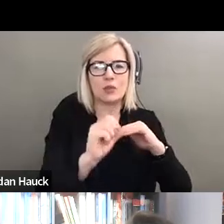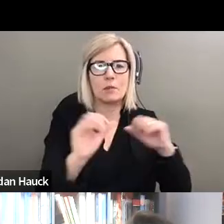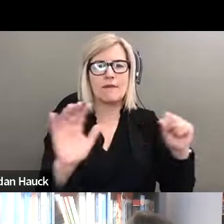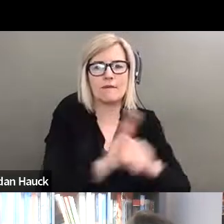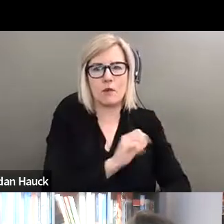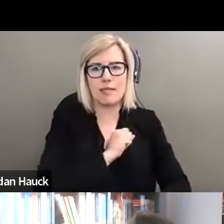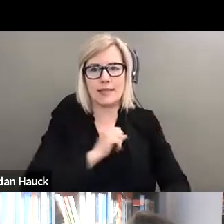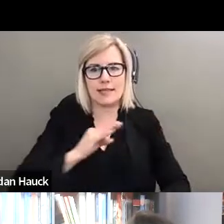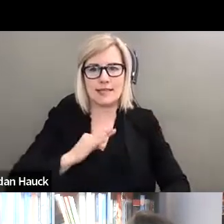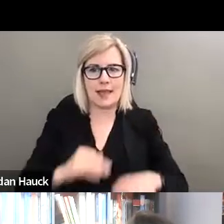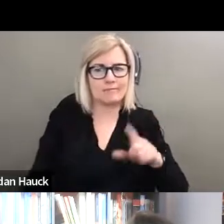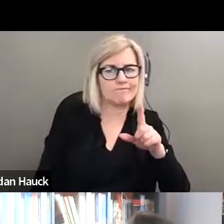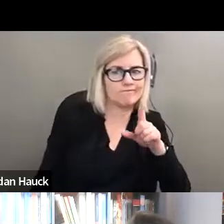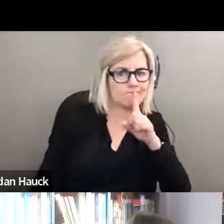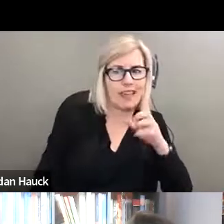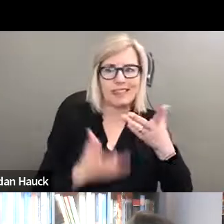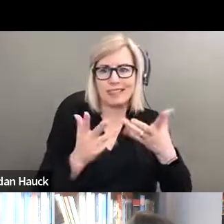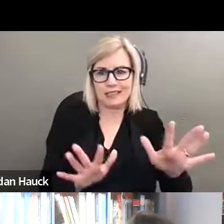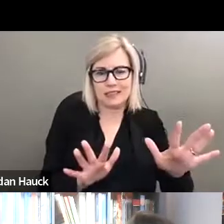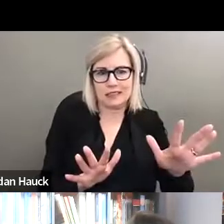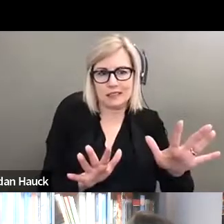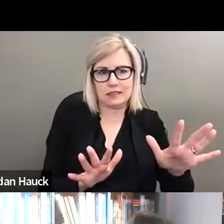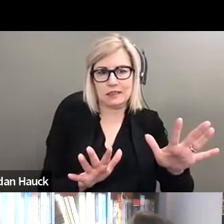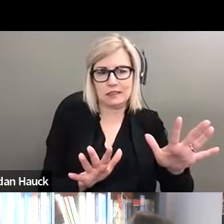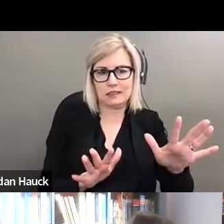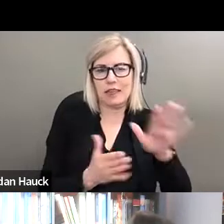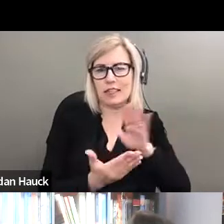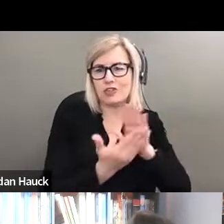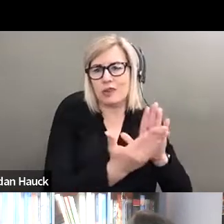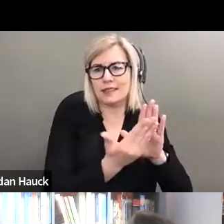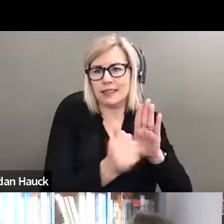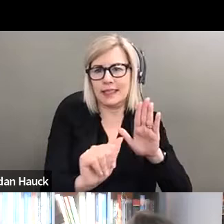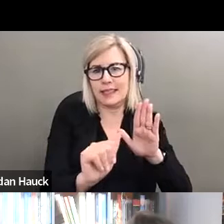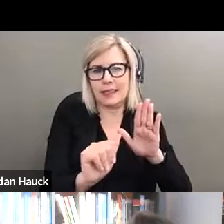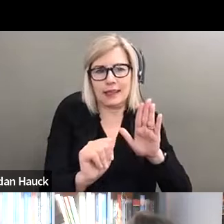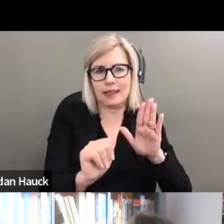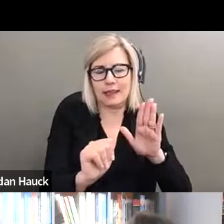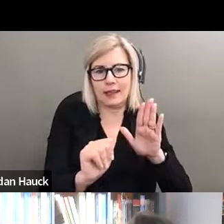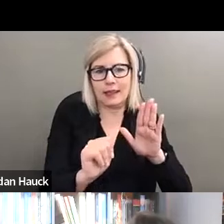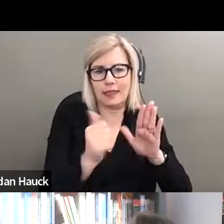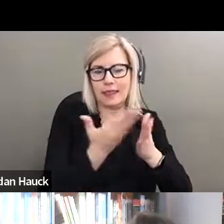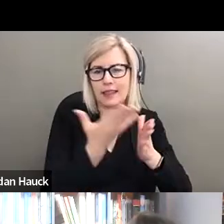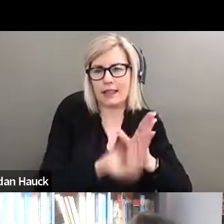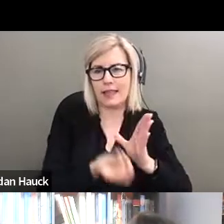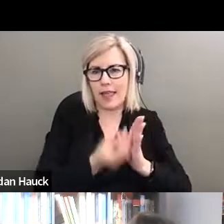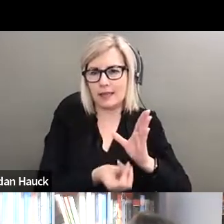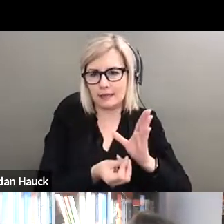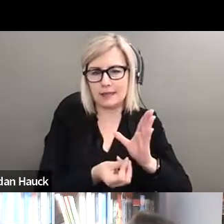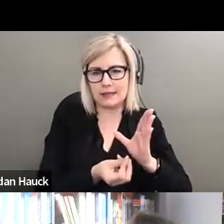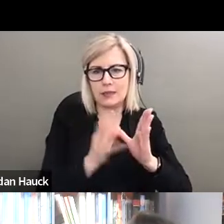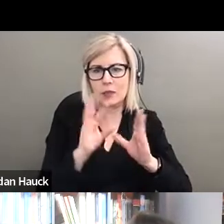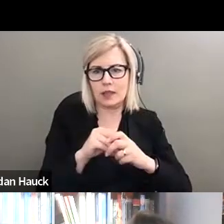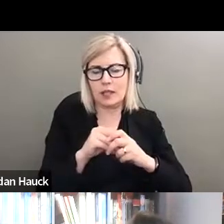staffed. Okay. And address any kind of shortfalls that were brought up in the Department of Justice